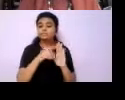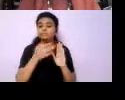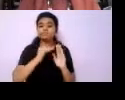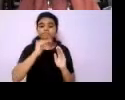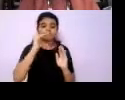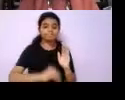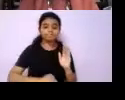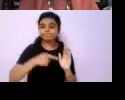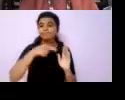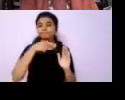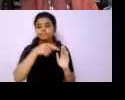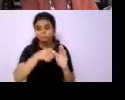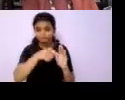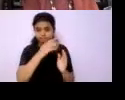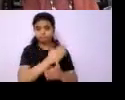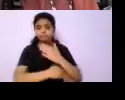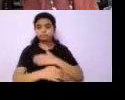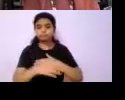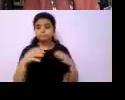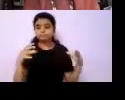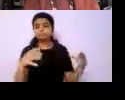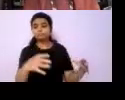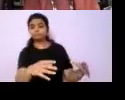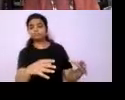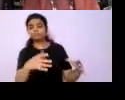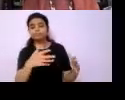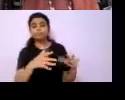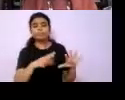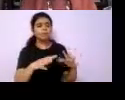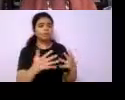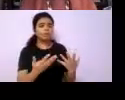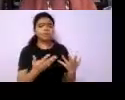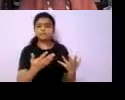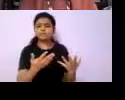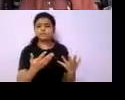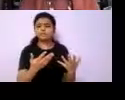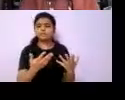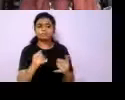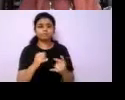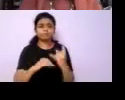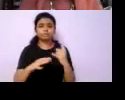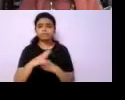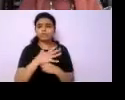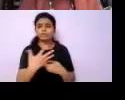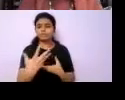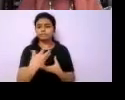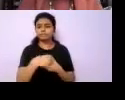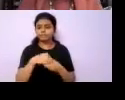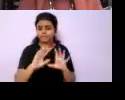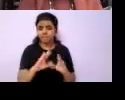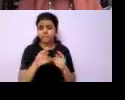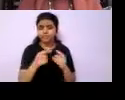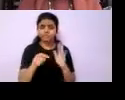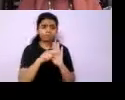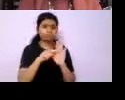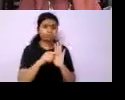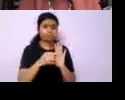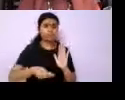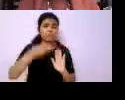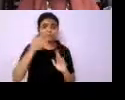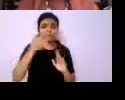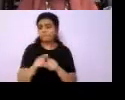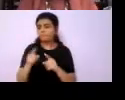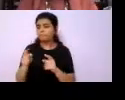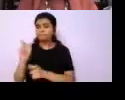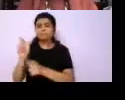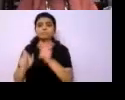go unmet will remain marginal members of our society. Public access to care